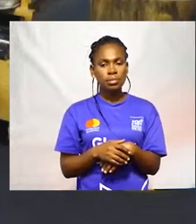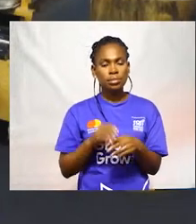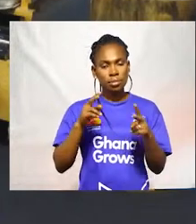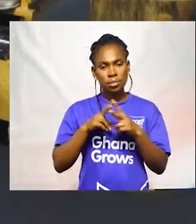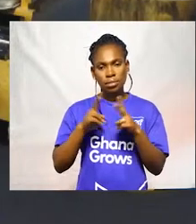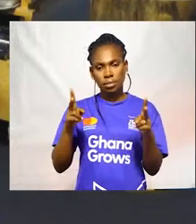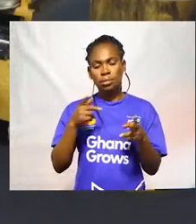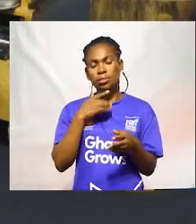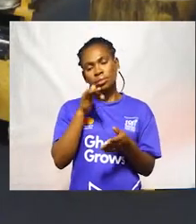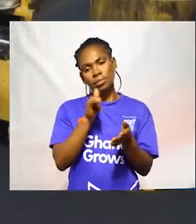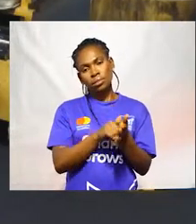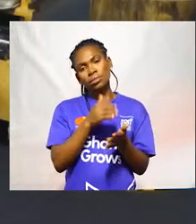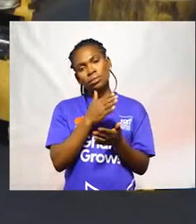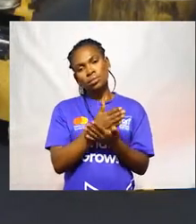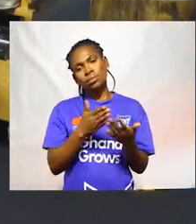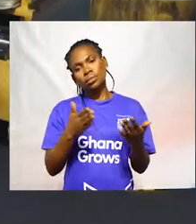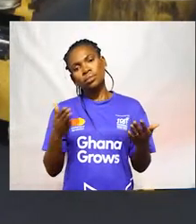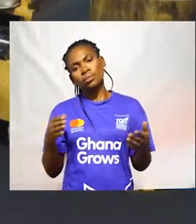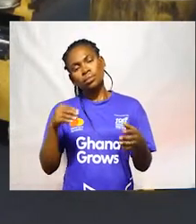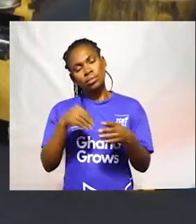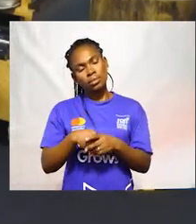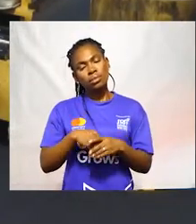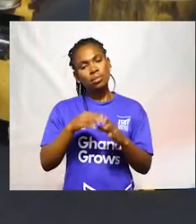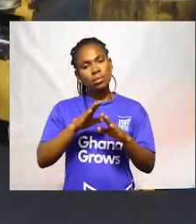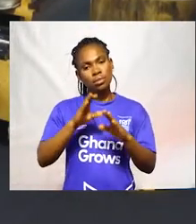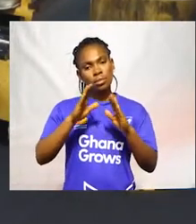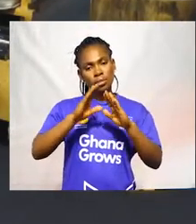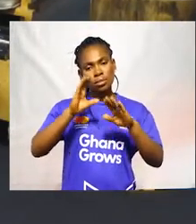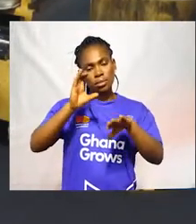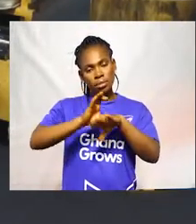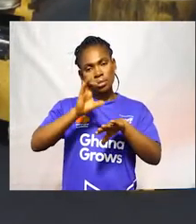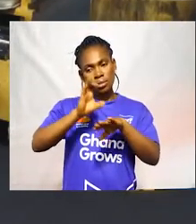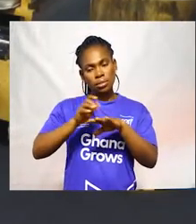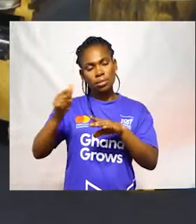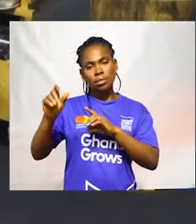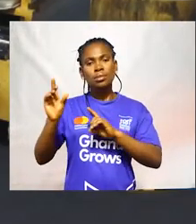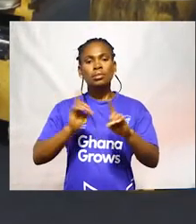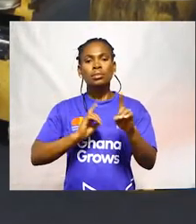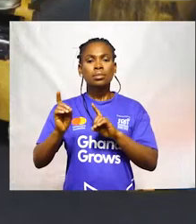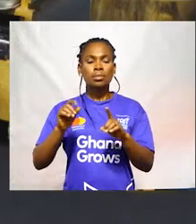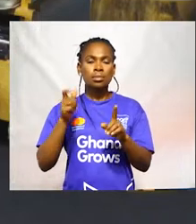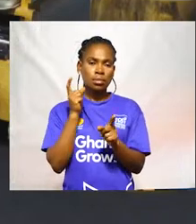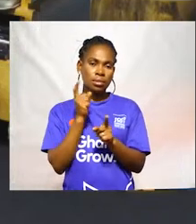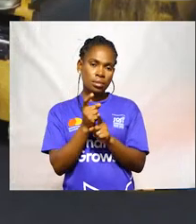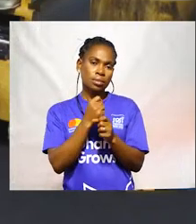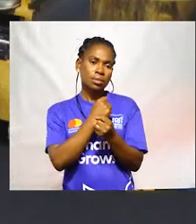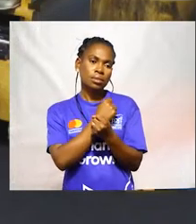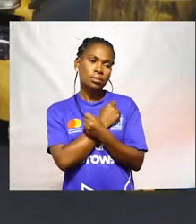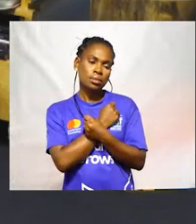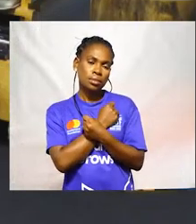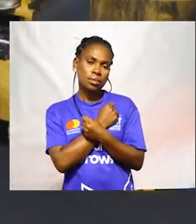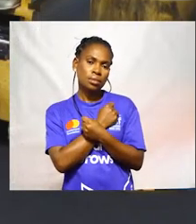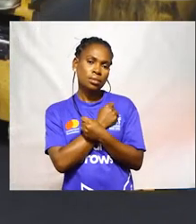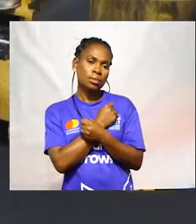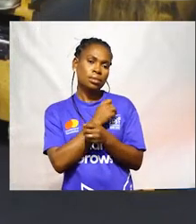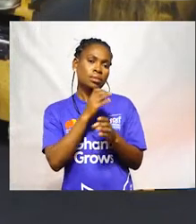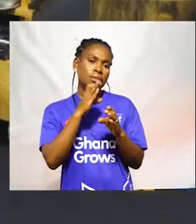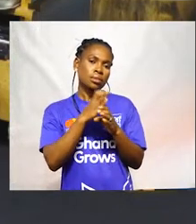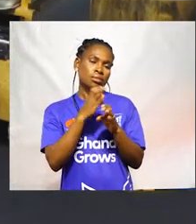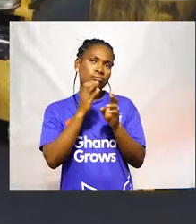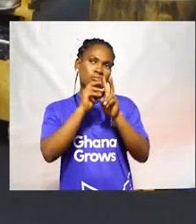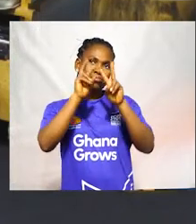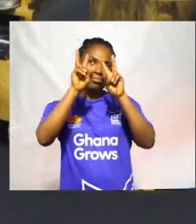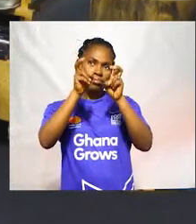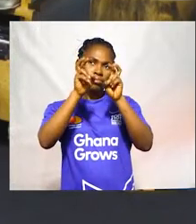So it was something in the house of God that I was doing. Like, I just love great quotes.